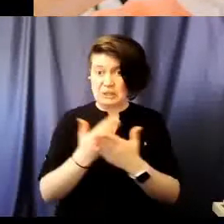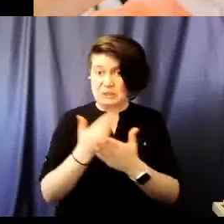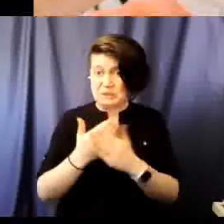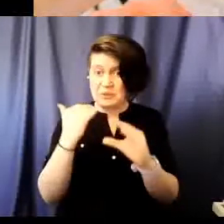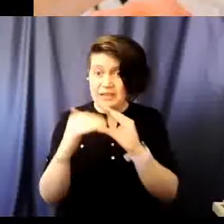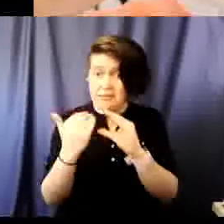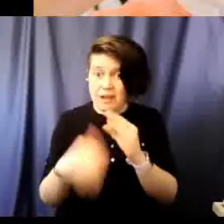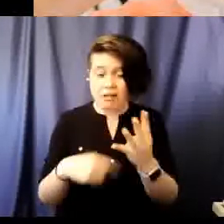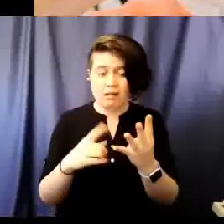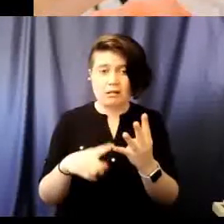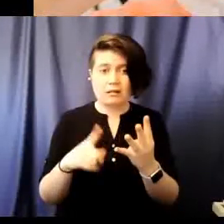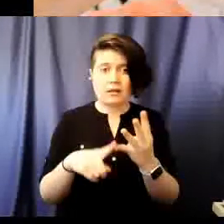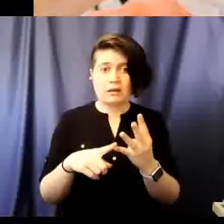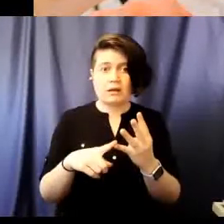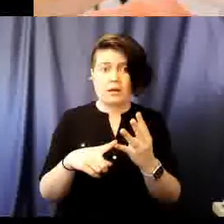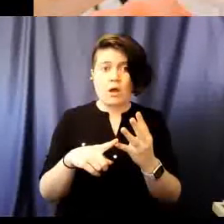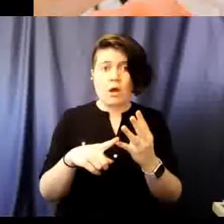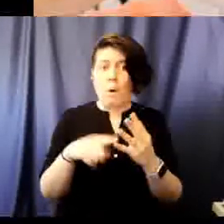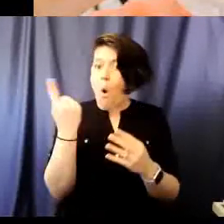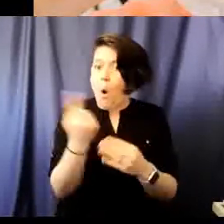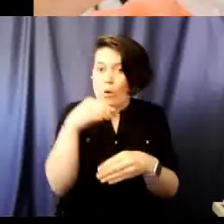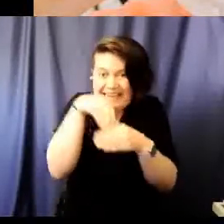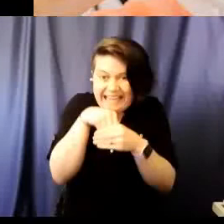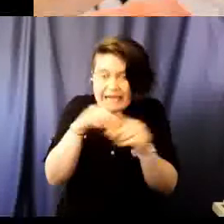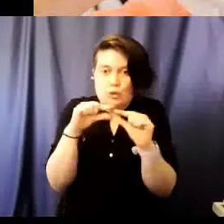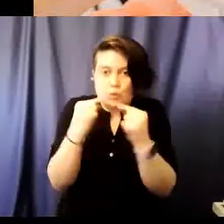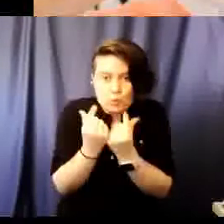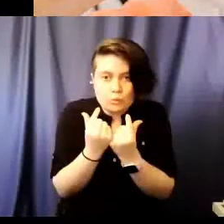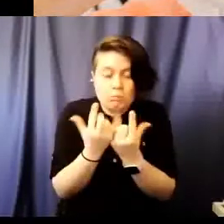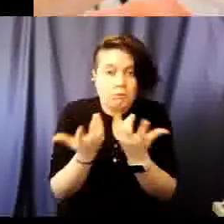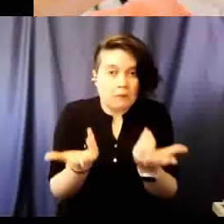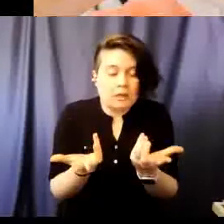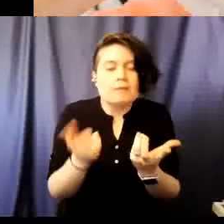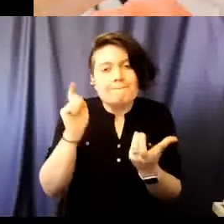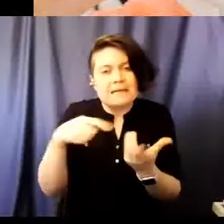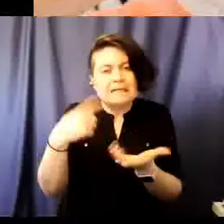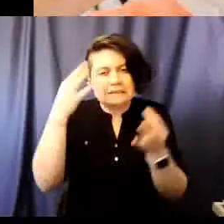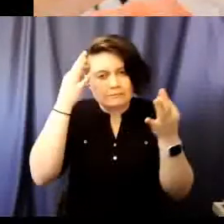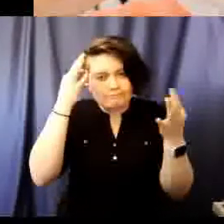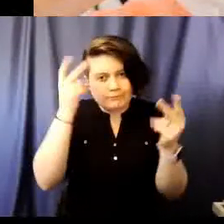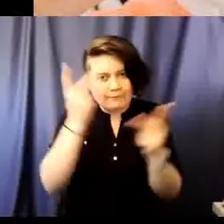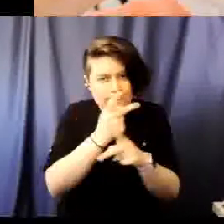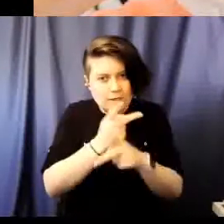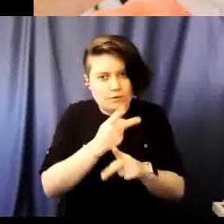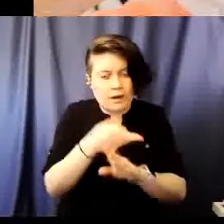not going to communicate outside of the group at all? These things have to be communicated.